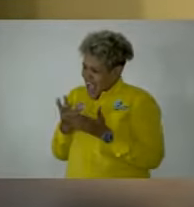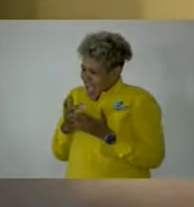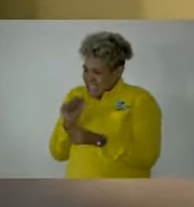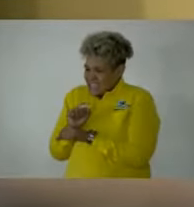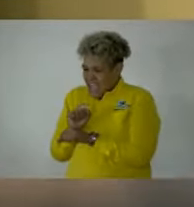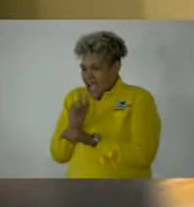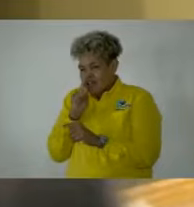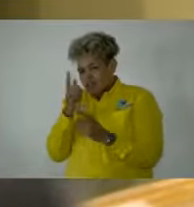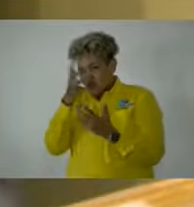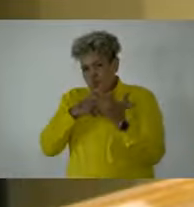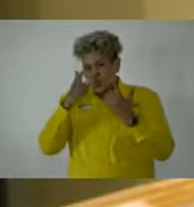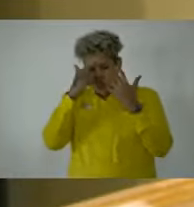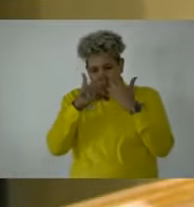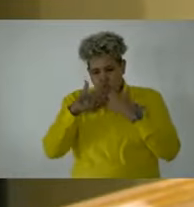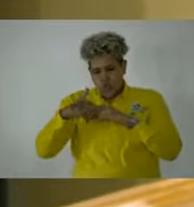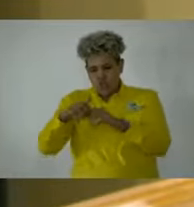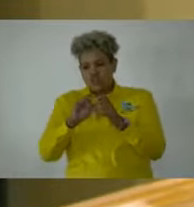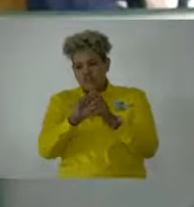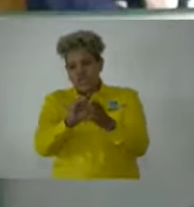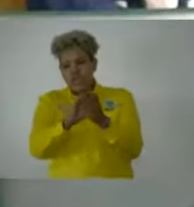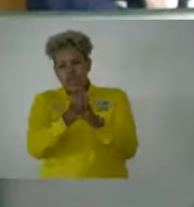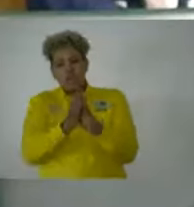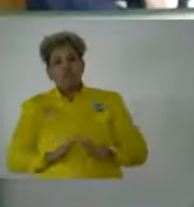social cohesion within communities.